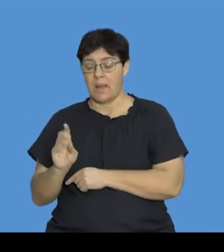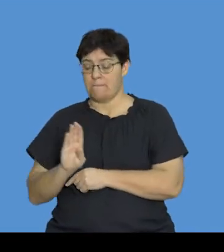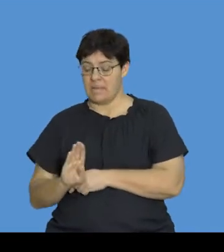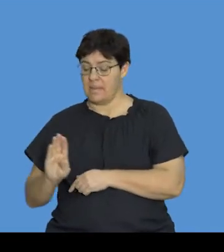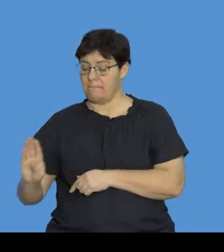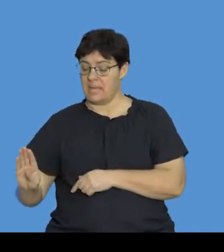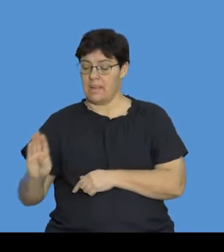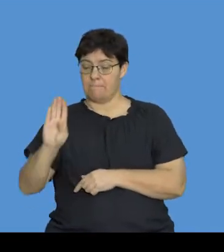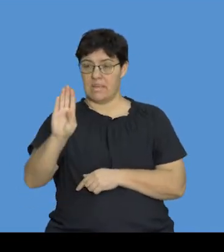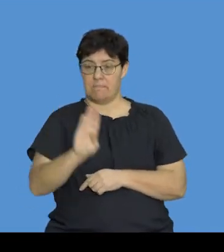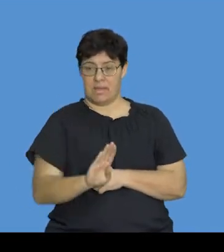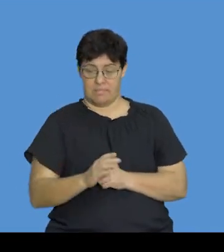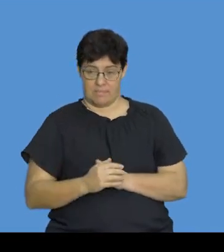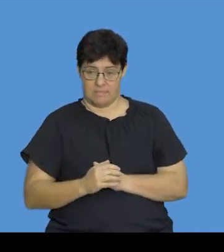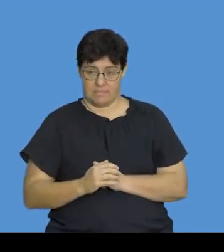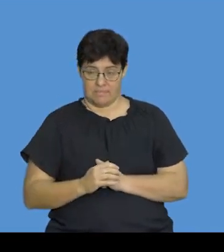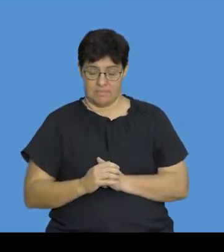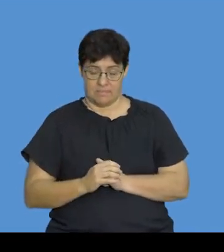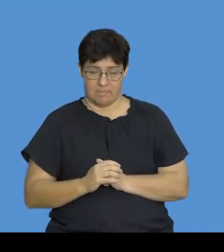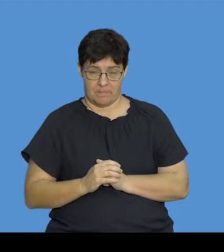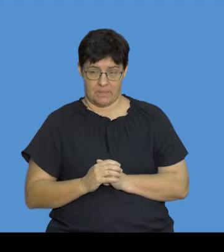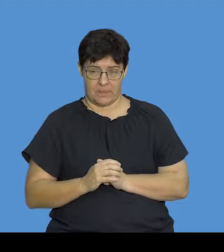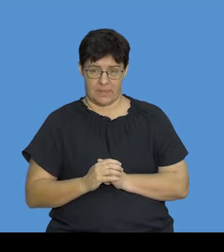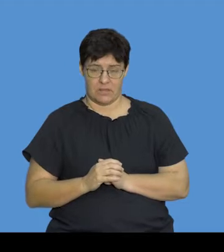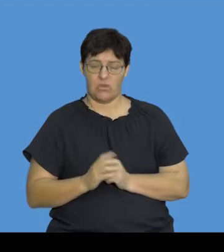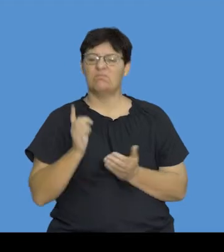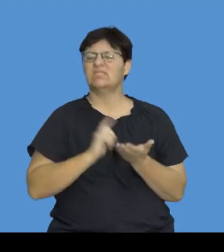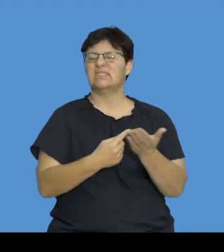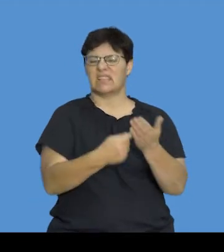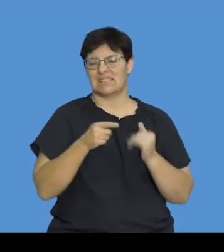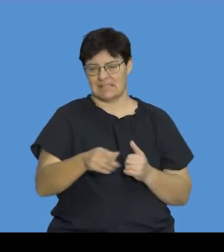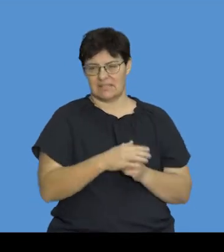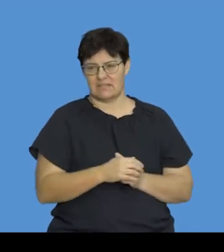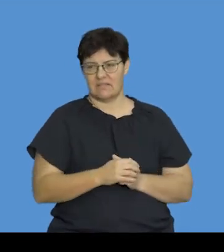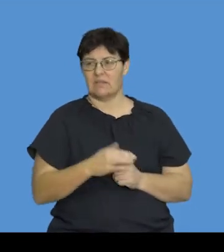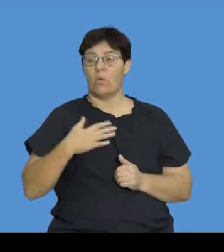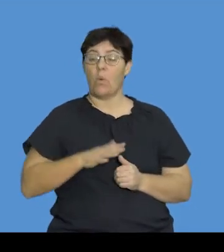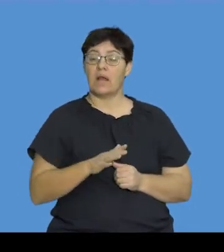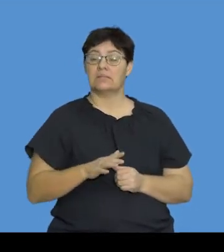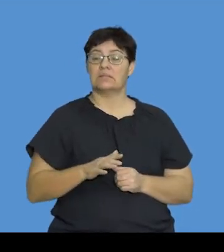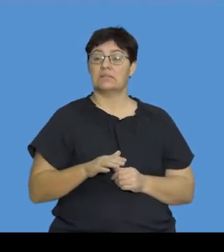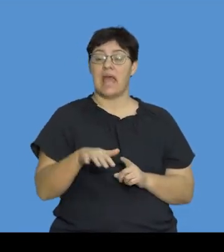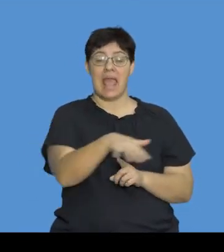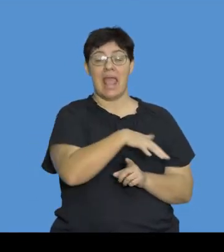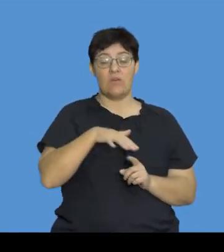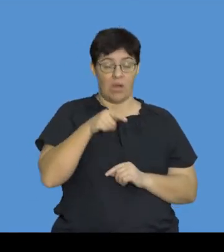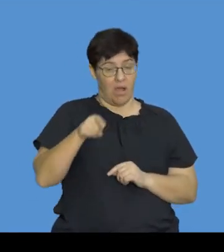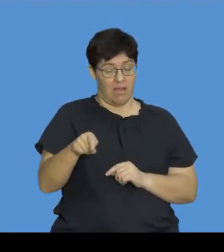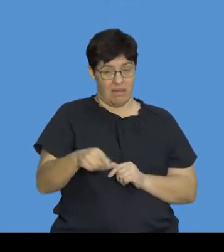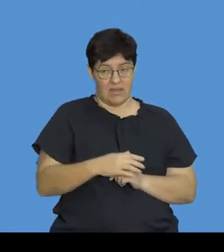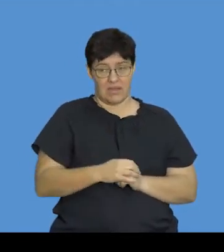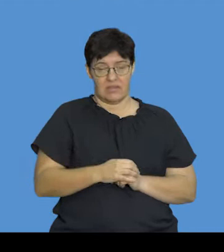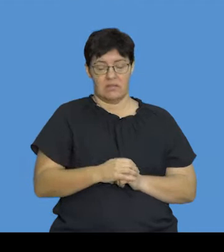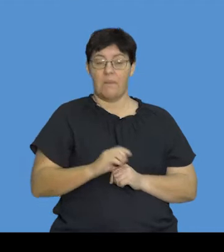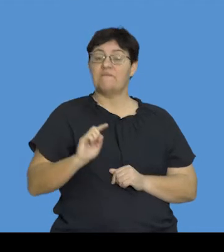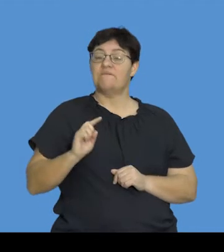b by b. Now, to try and talk about this, if I want you to find the area of this, right, I'm